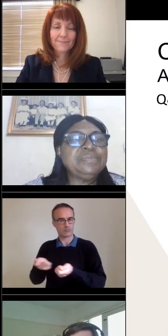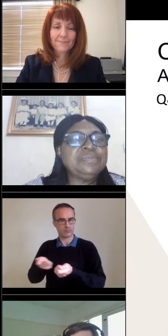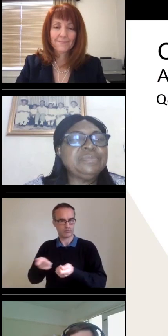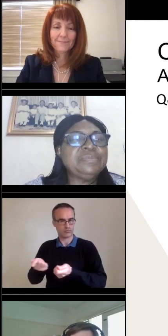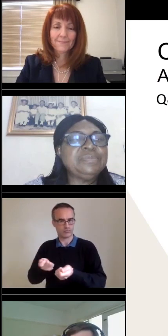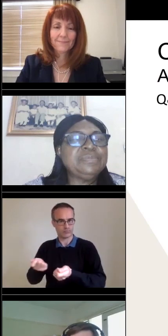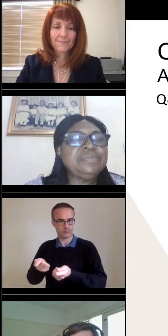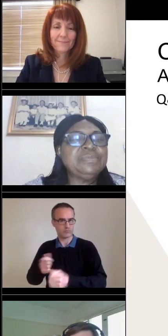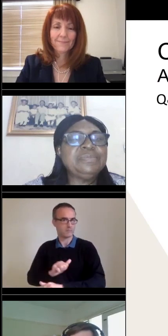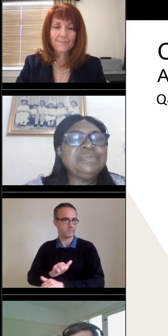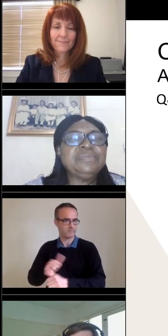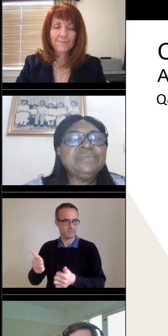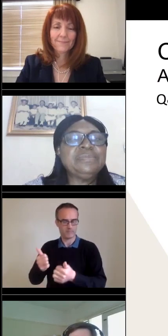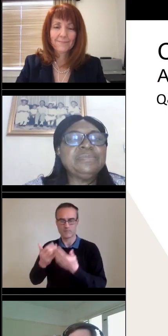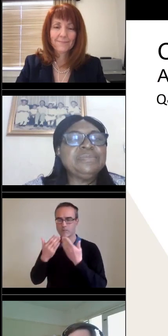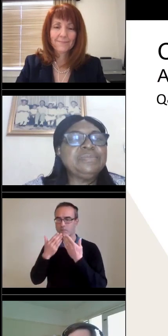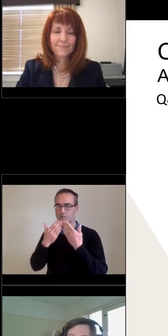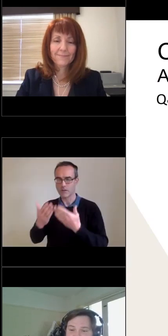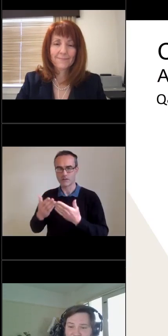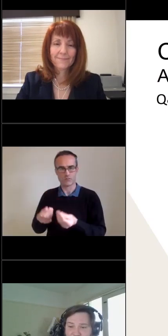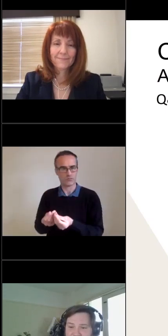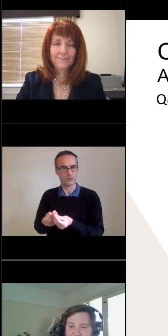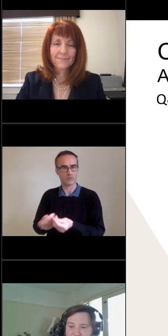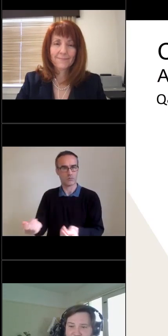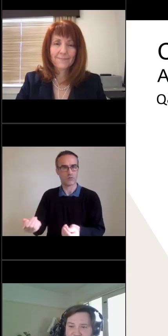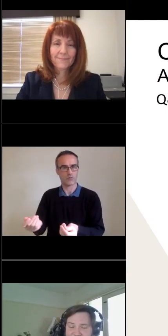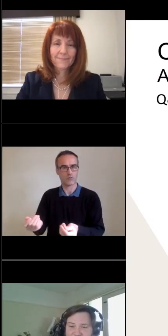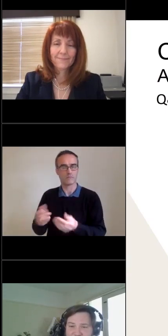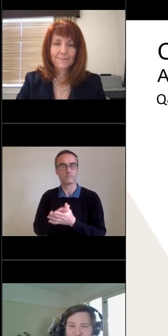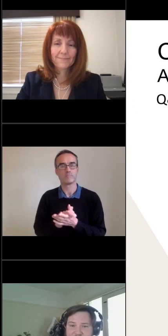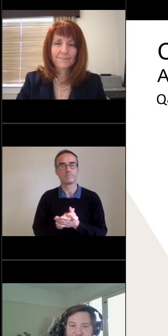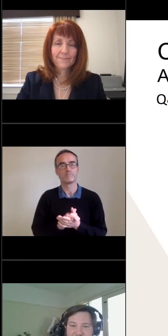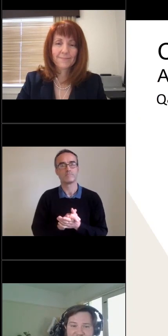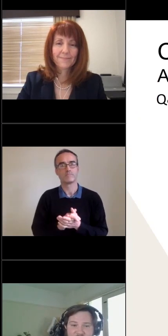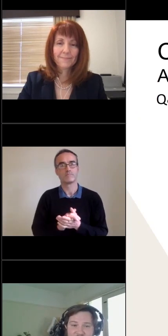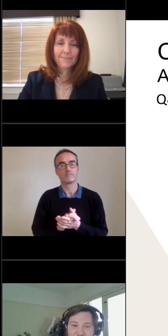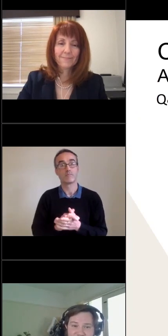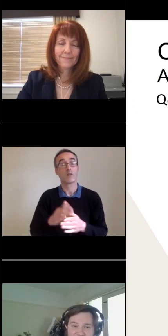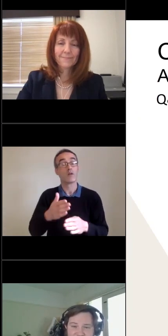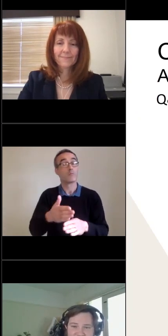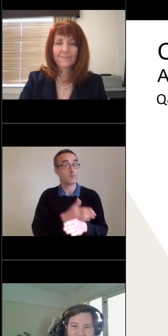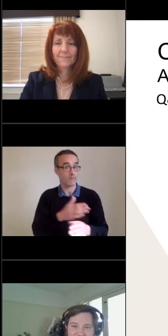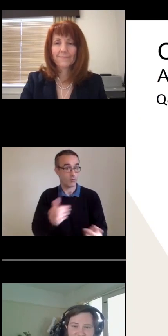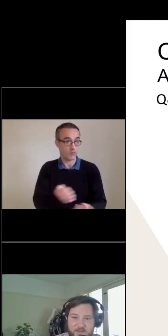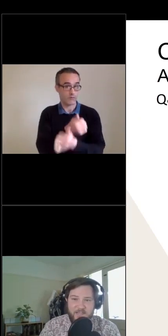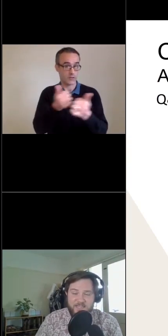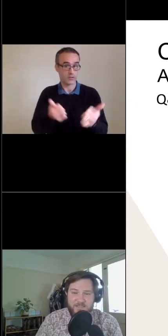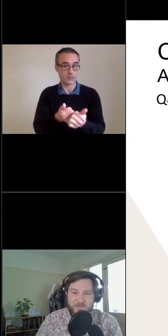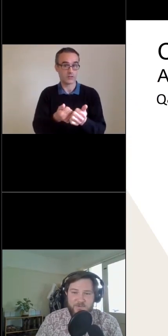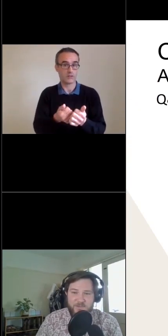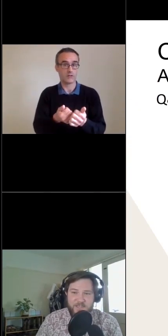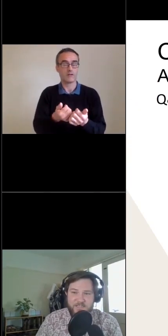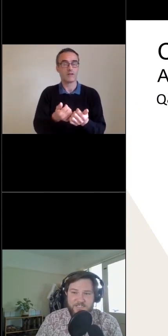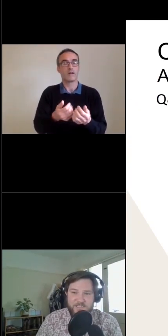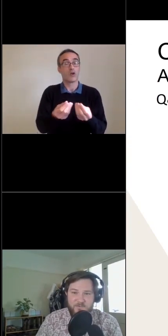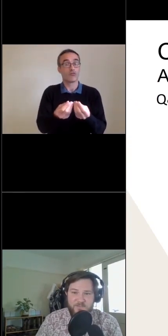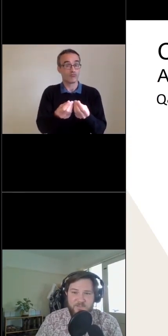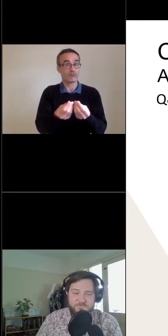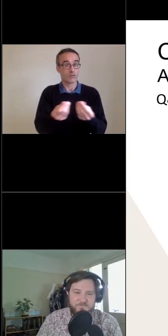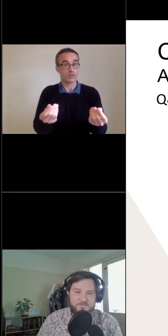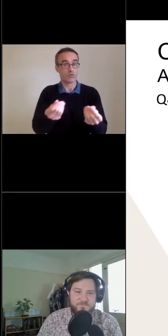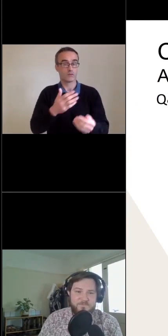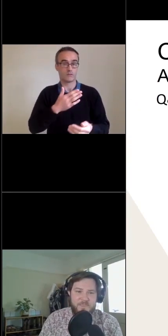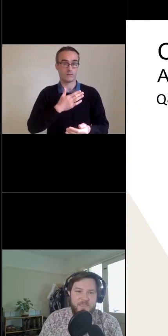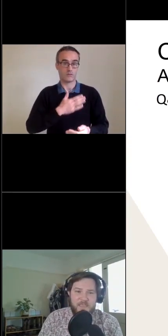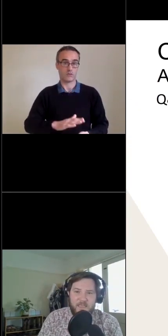running very, very smoothly. Now, just before we do sign off, there's a handful of resources that I would like to share with